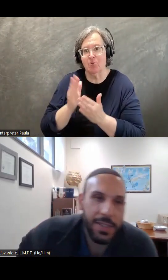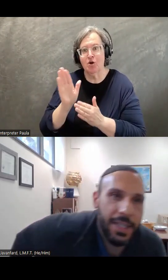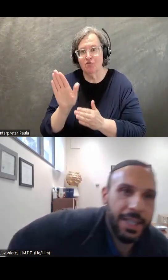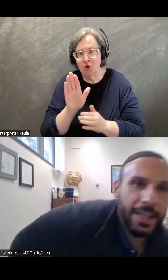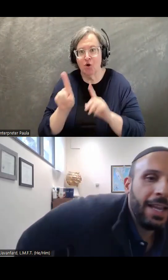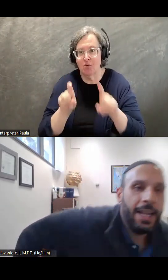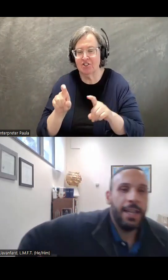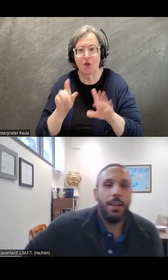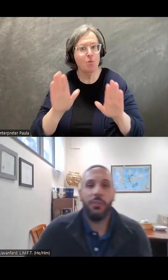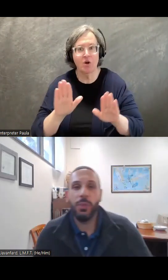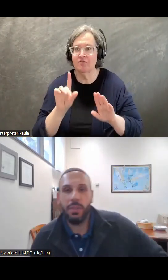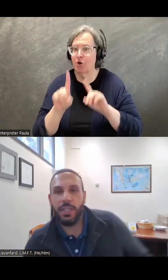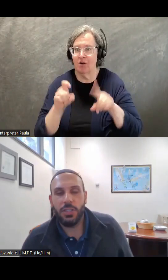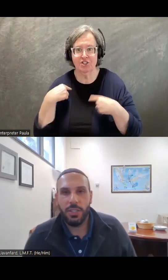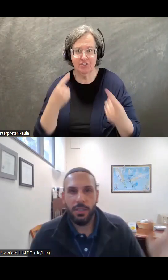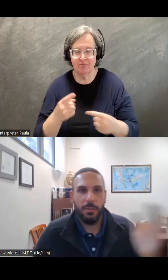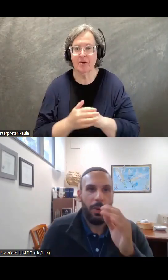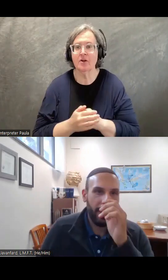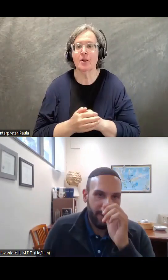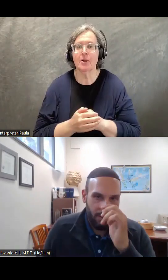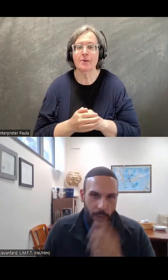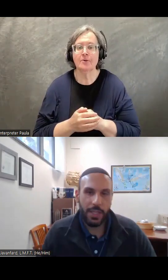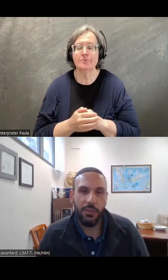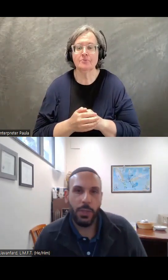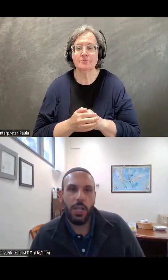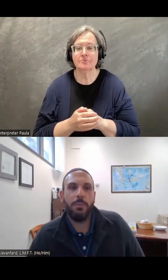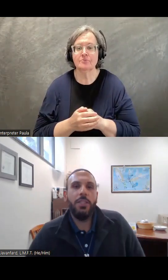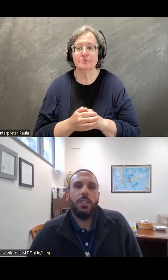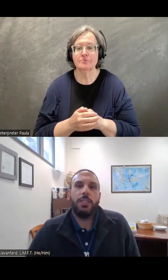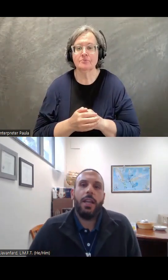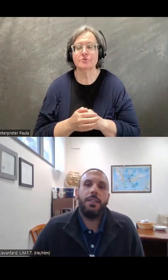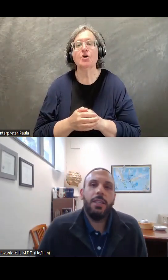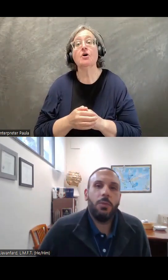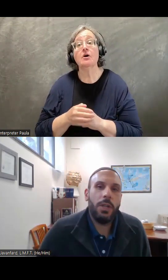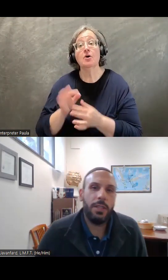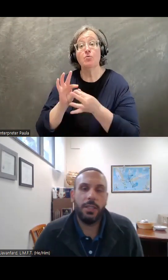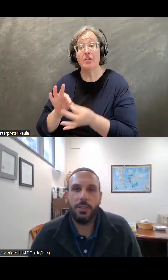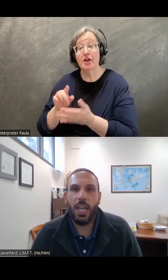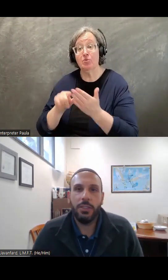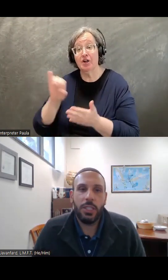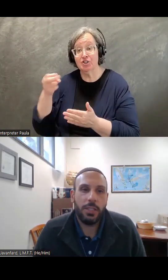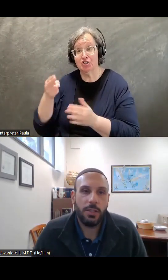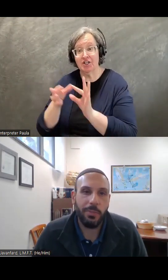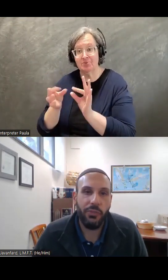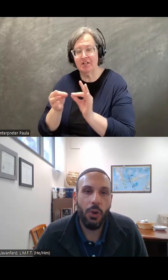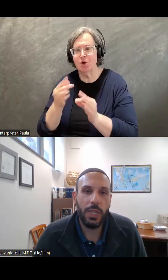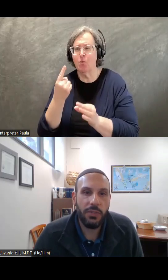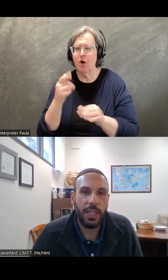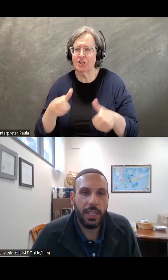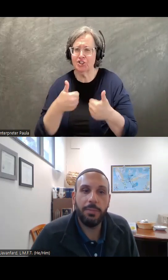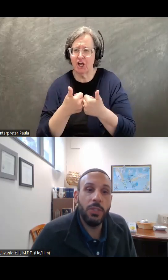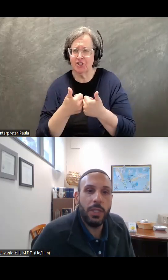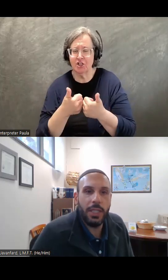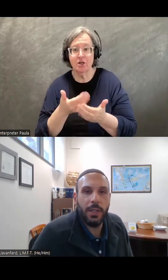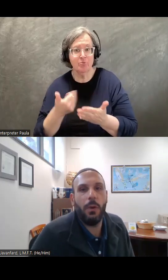been asked. A few of the things, just to parlay us directly from what Josh mentioned, I think that one of the challenges before we even